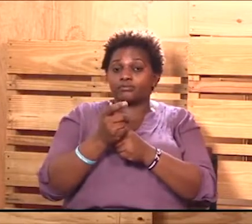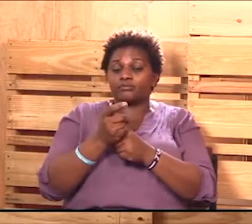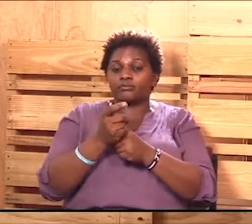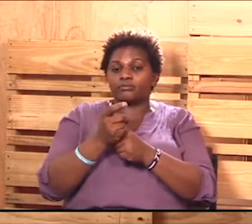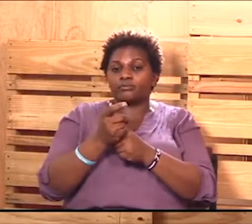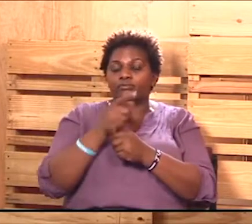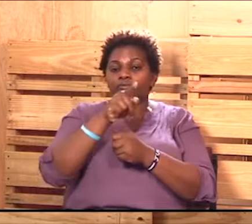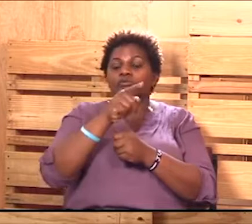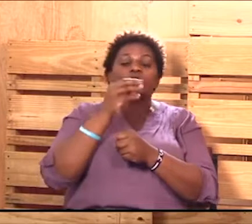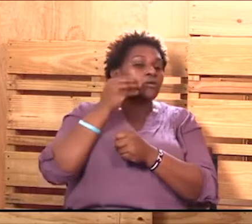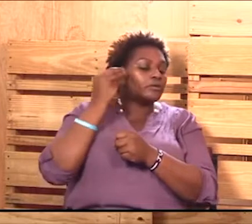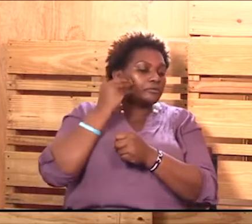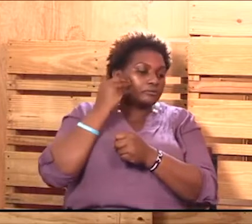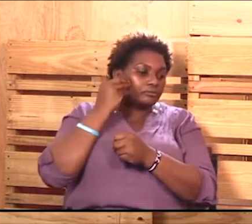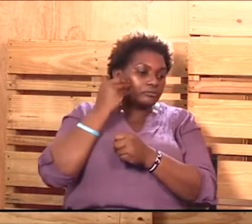you know, in your home?